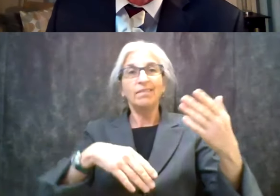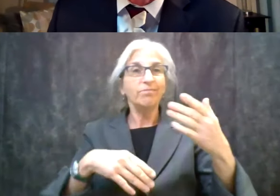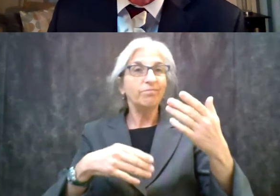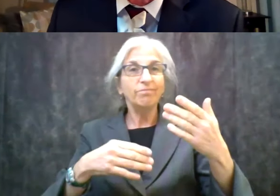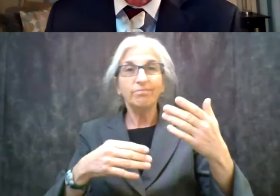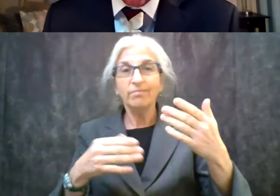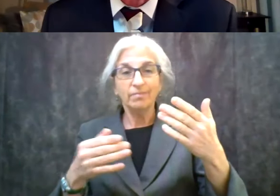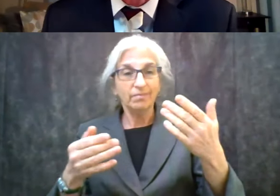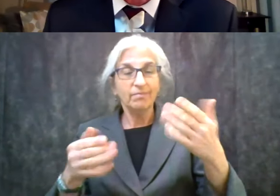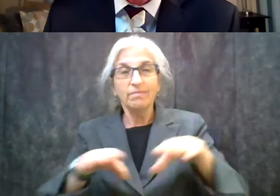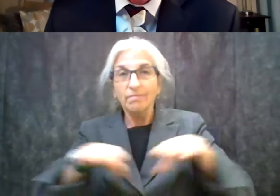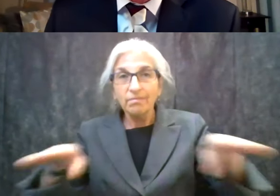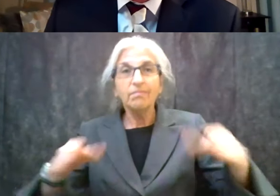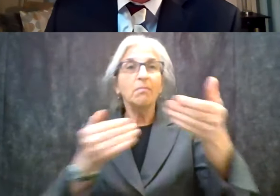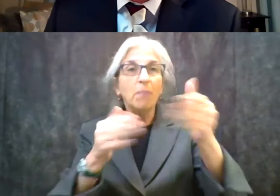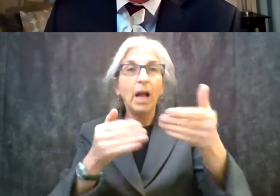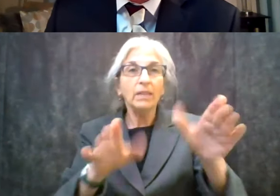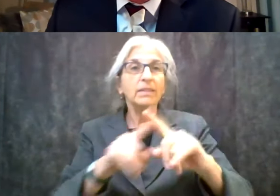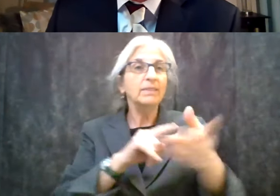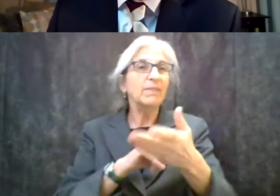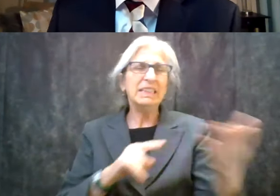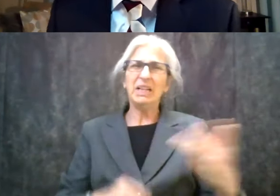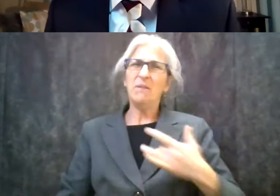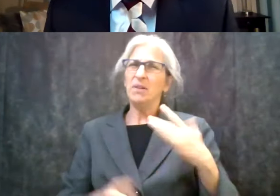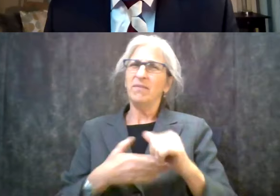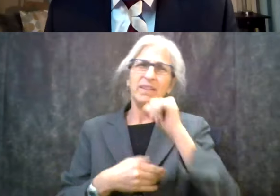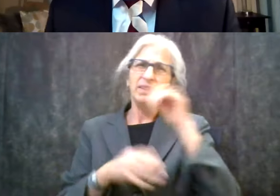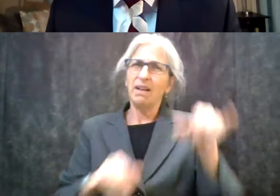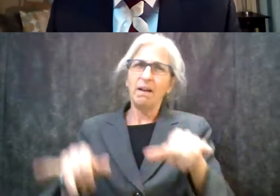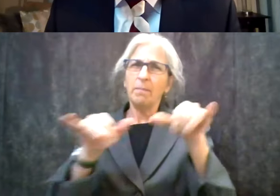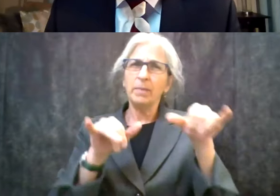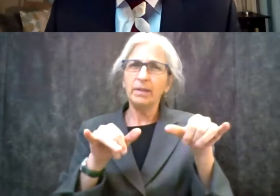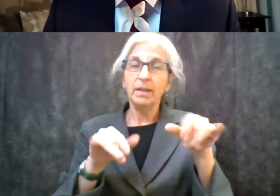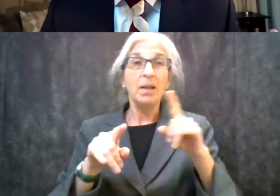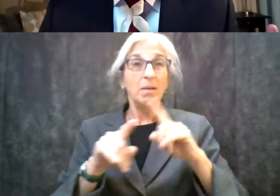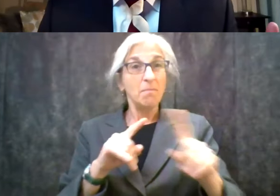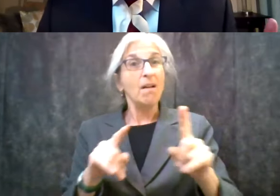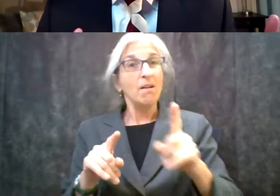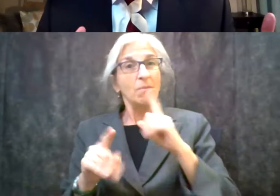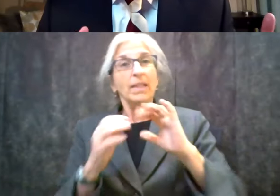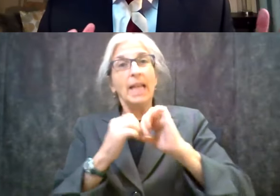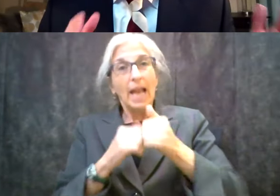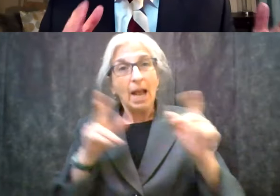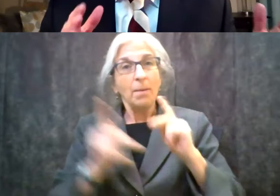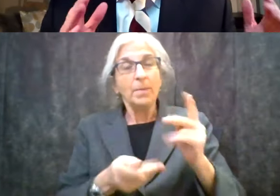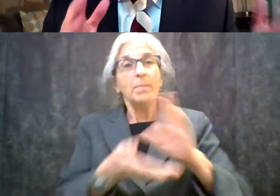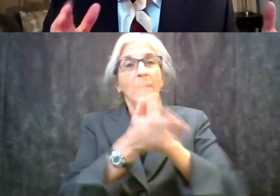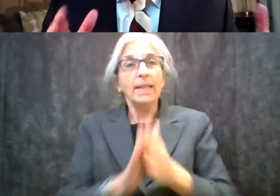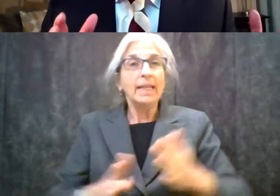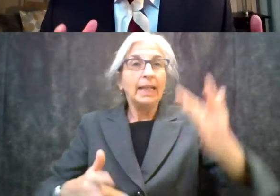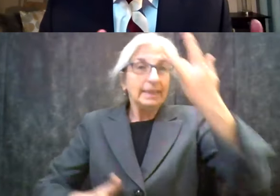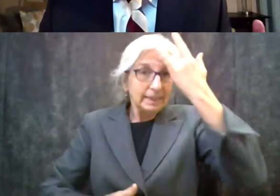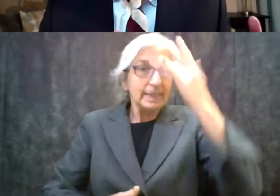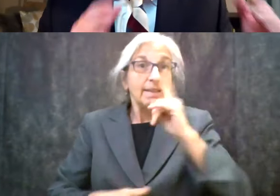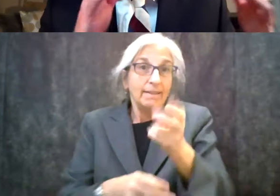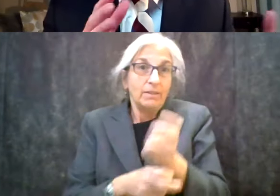it, that may be able to happen too. So the routes of infection are, it's tricky. And this is why we don't recommend one